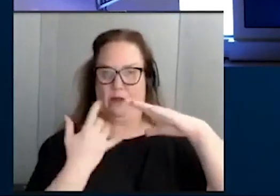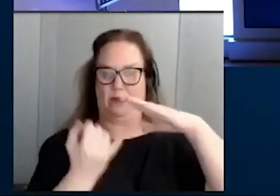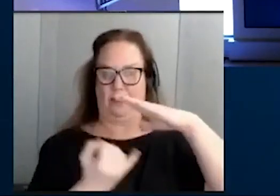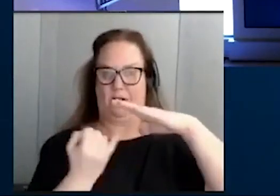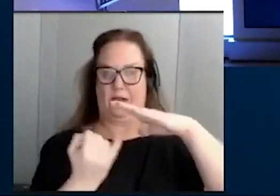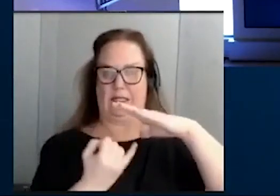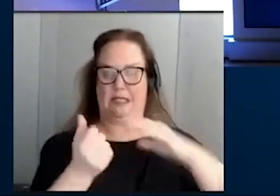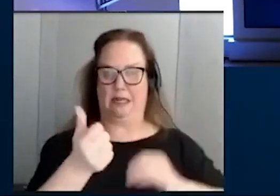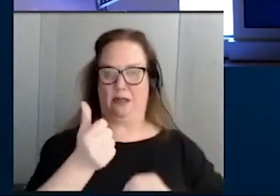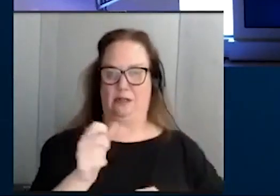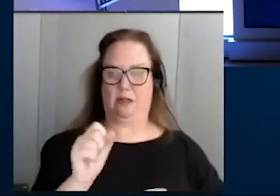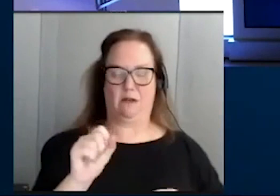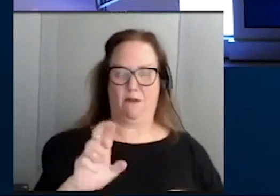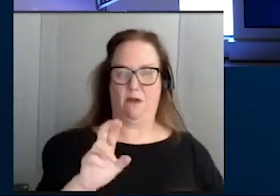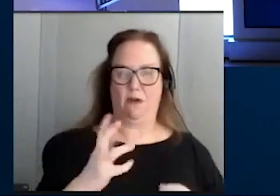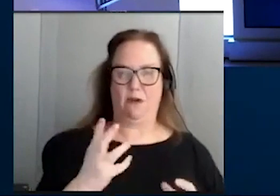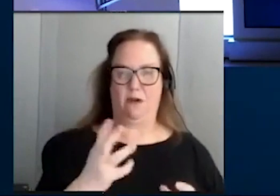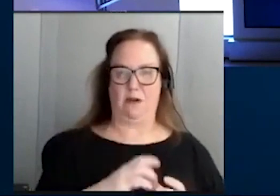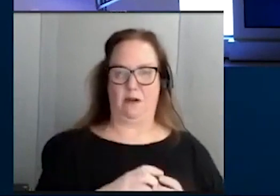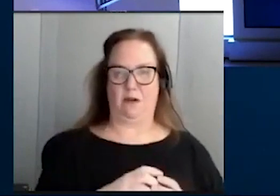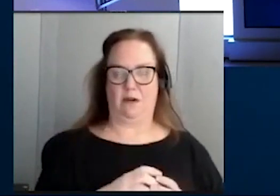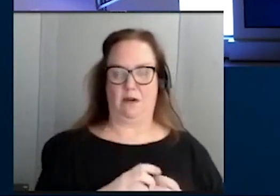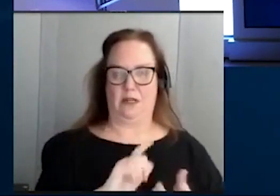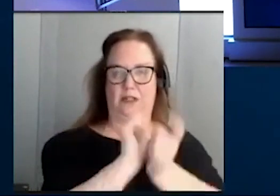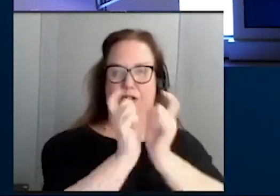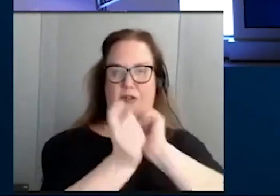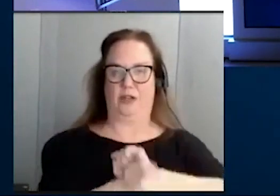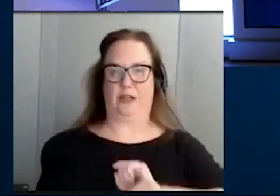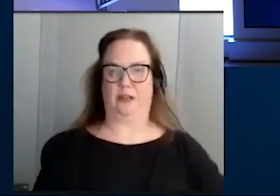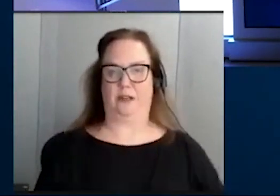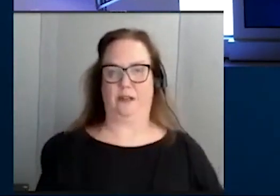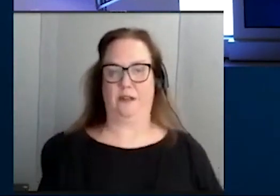you, has this kind of changed you?